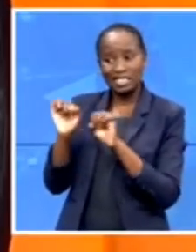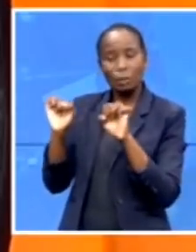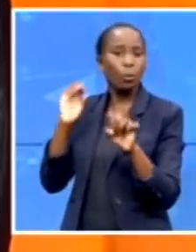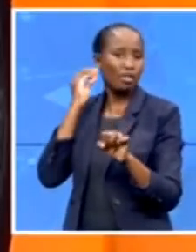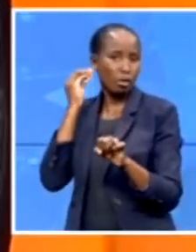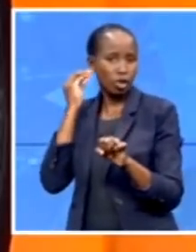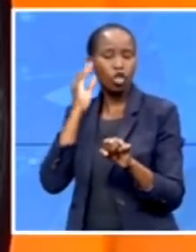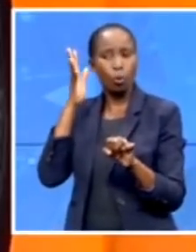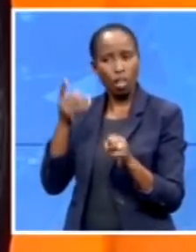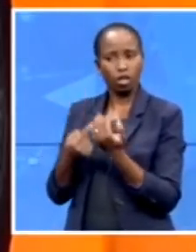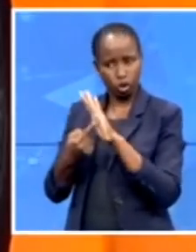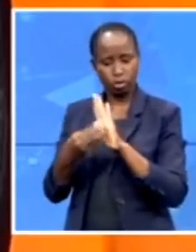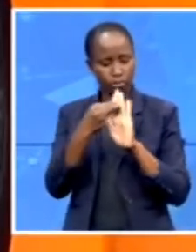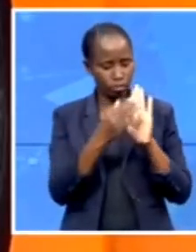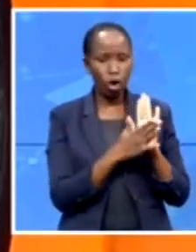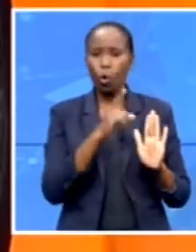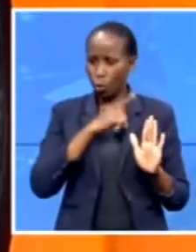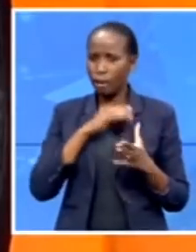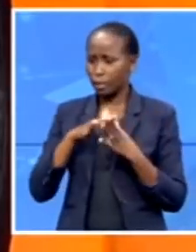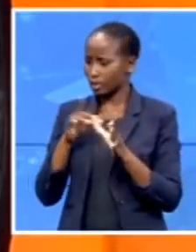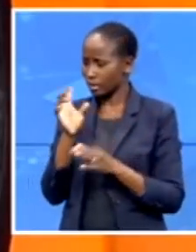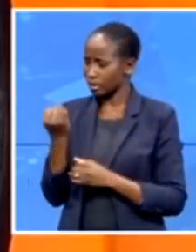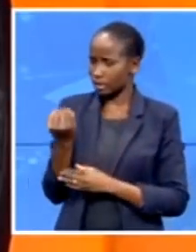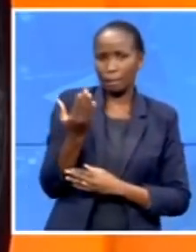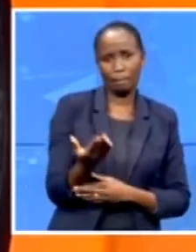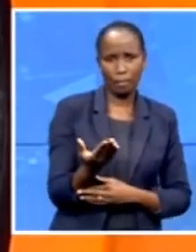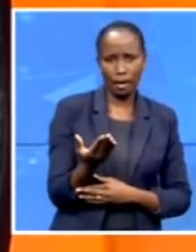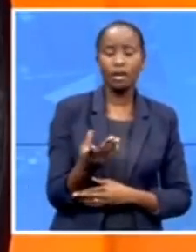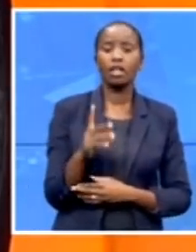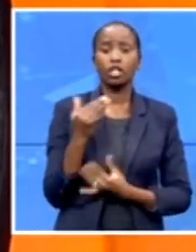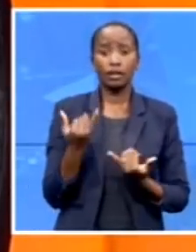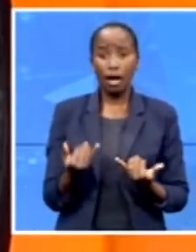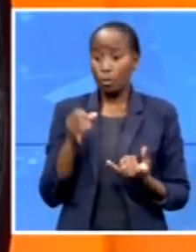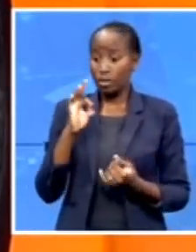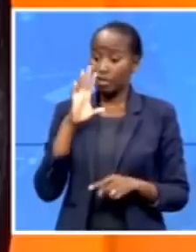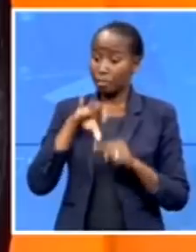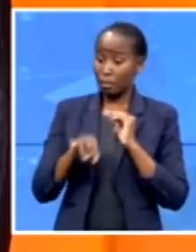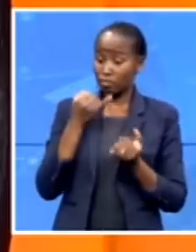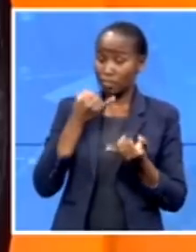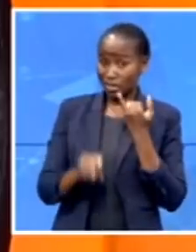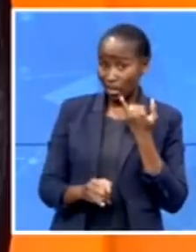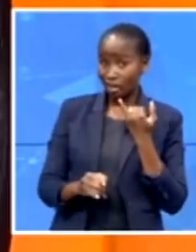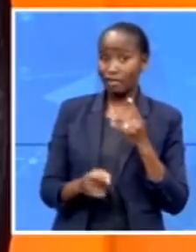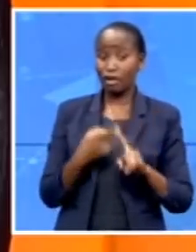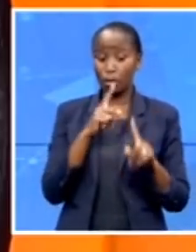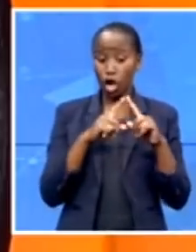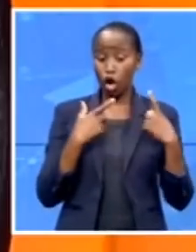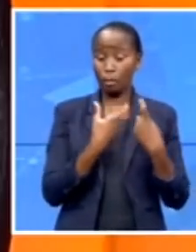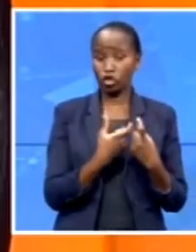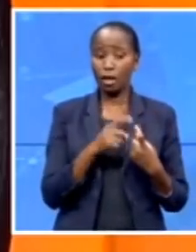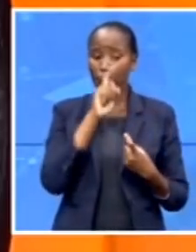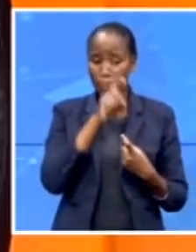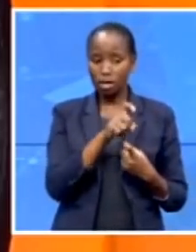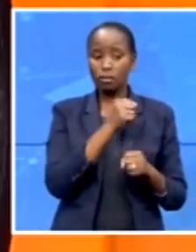submitted. Now, if there is an error on the part of the Commission, I'm not just too sure how they're going to be dealing with that particular aspect. We have